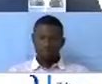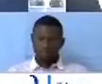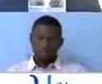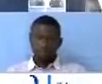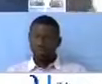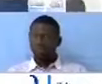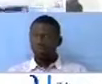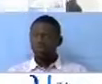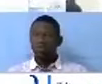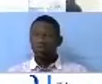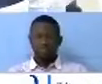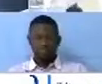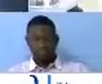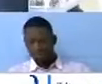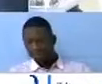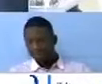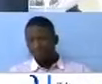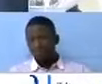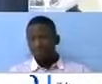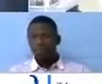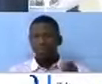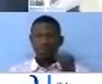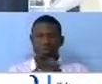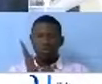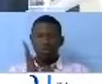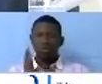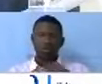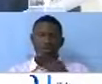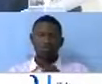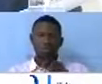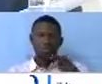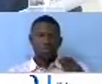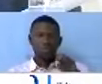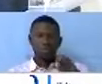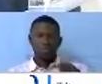I will put aside the issue of Momo Diop.